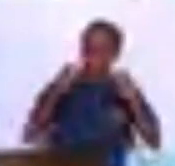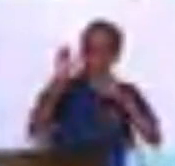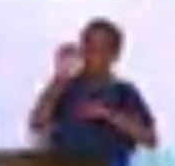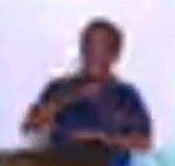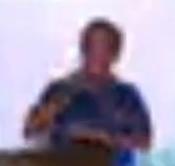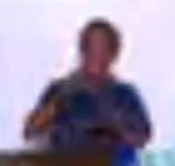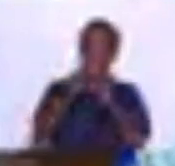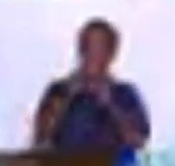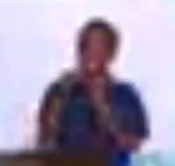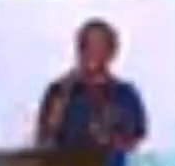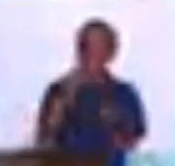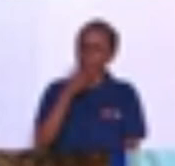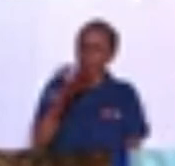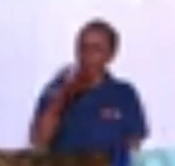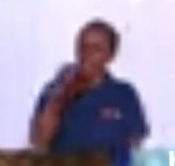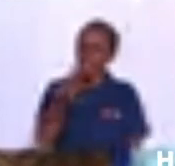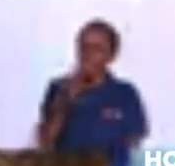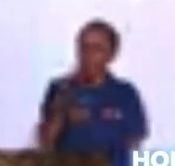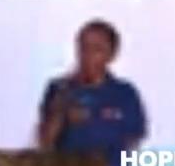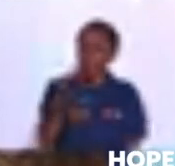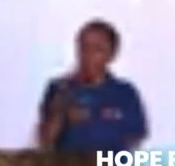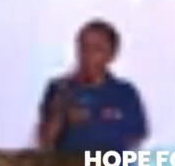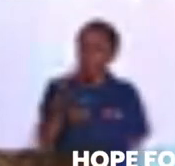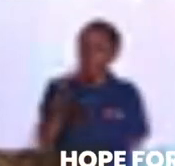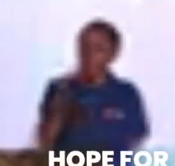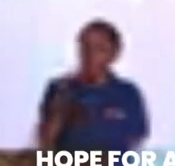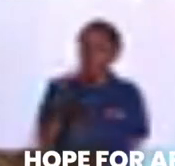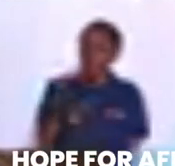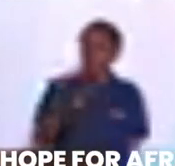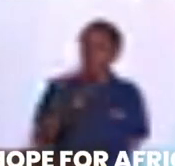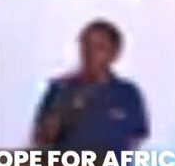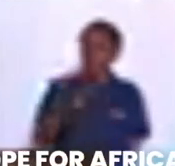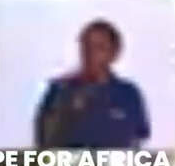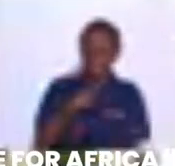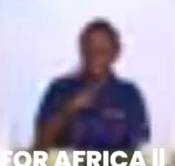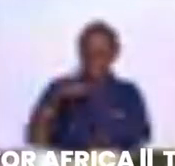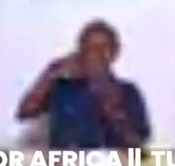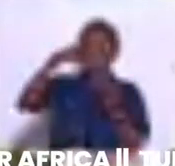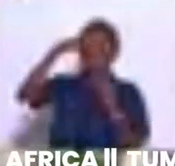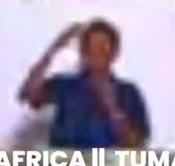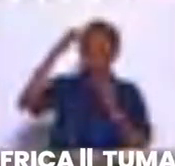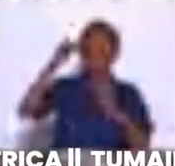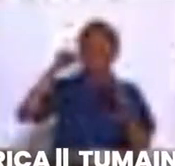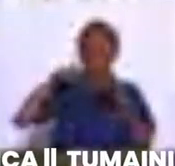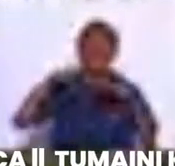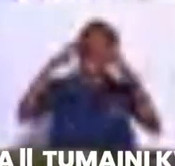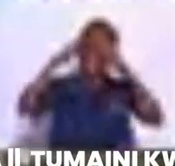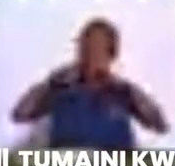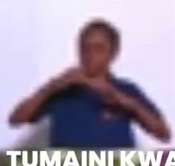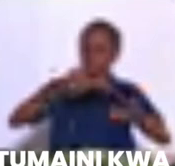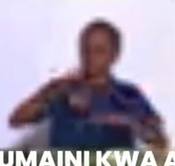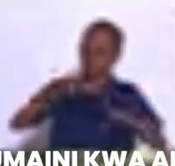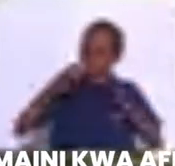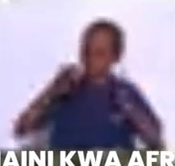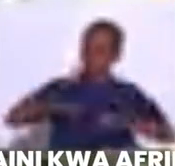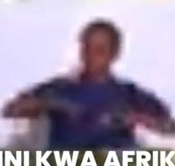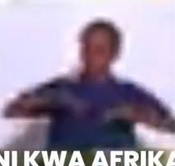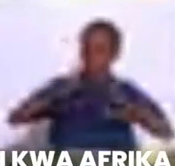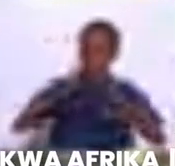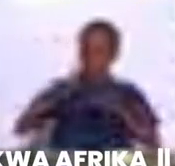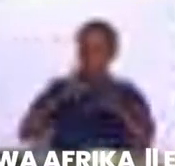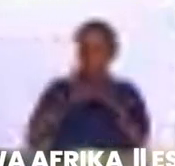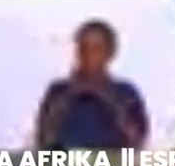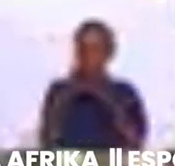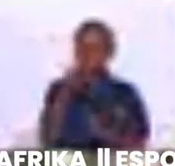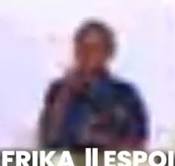Then a man will say, I am a lion in this house. Then tell him,